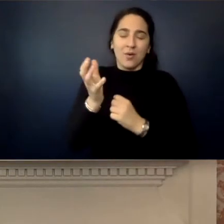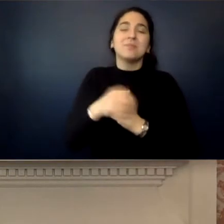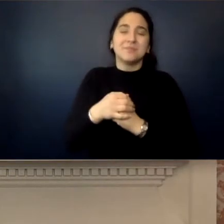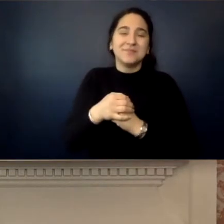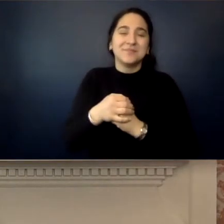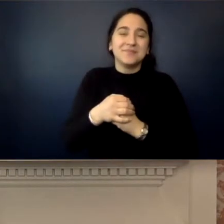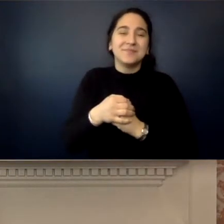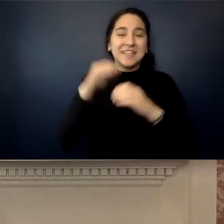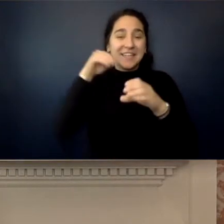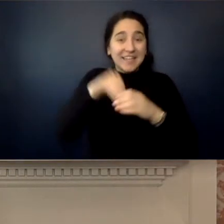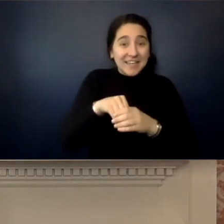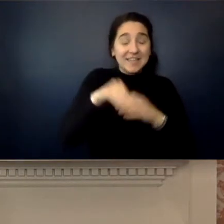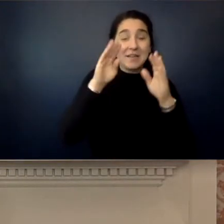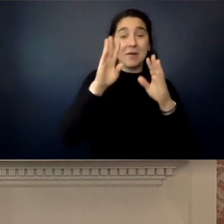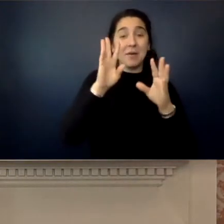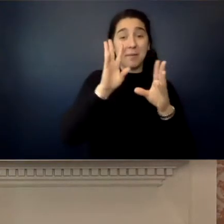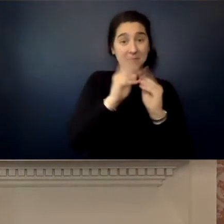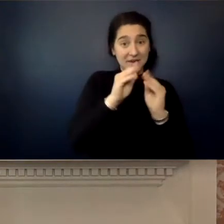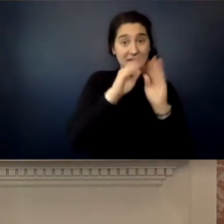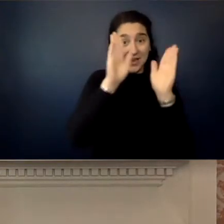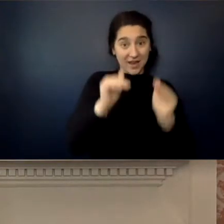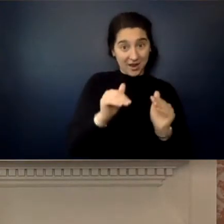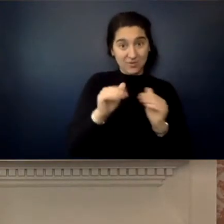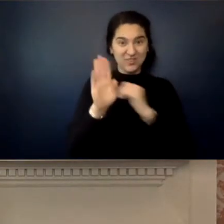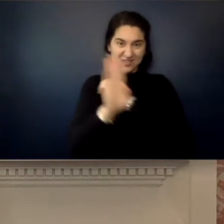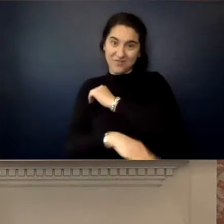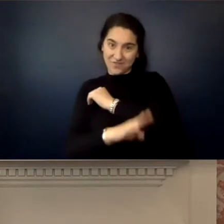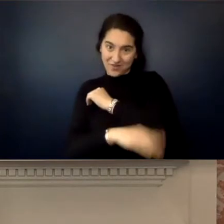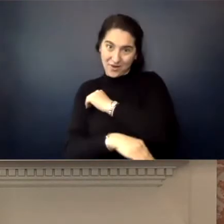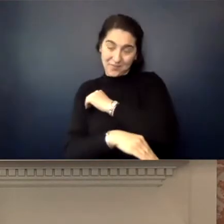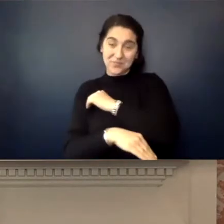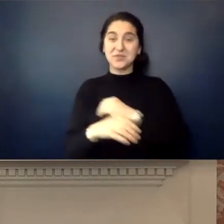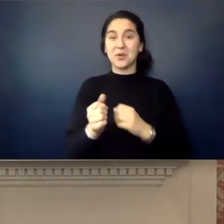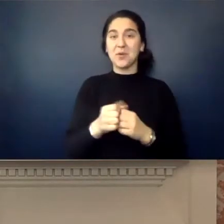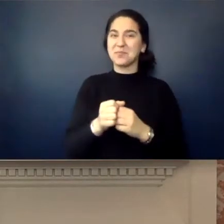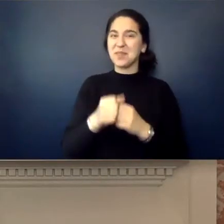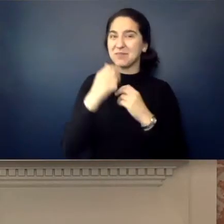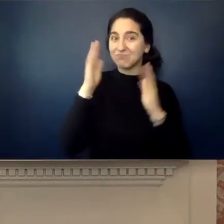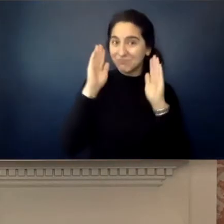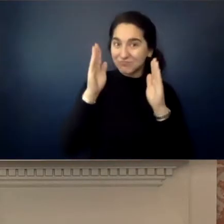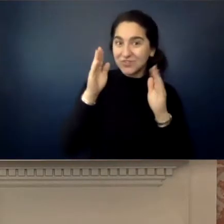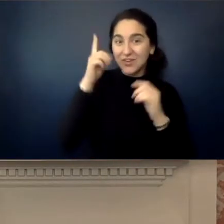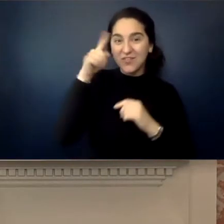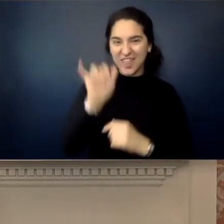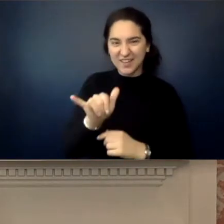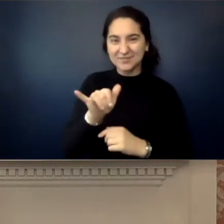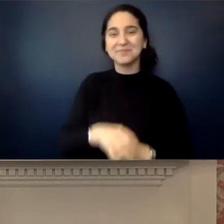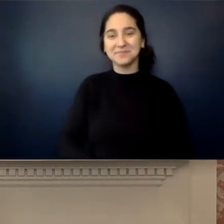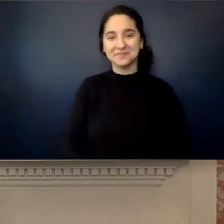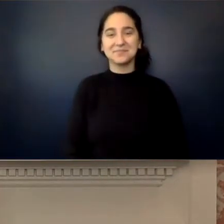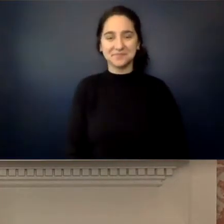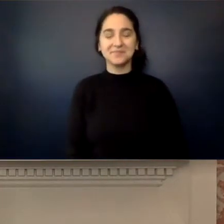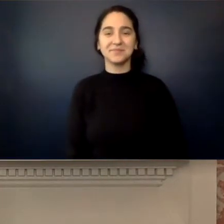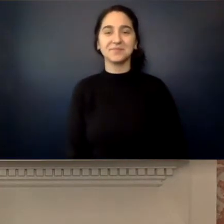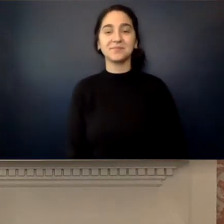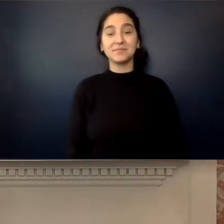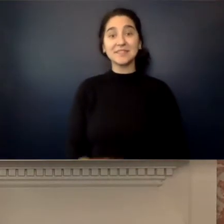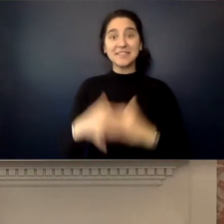be warm and, God willing, in the meeting house come autumn. So stay tuned for updates on